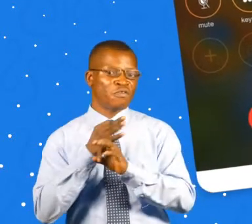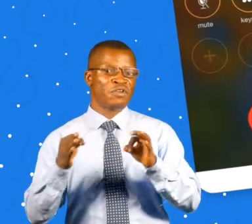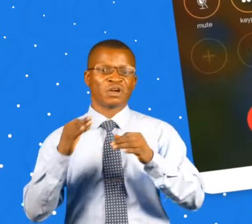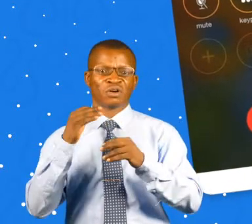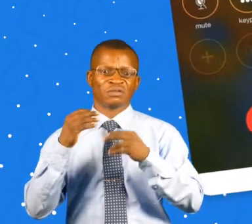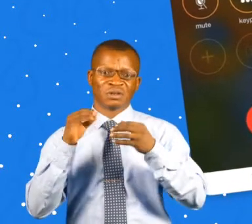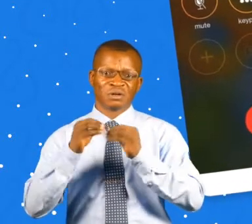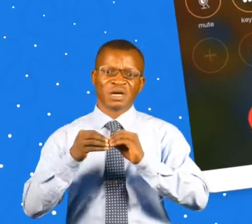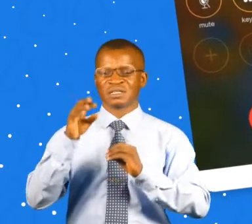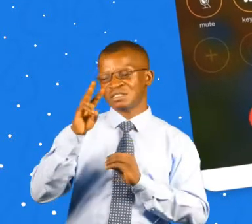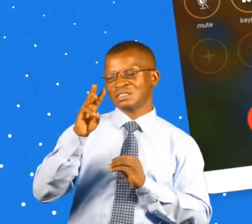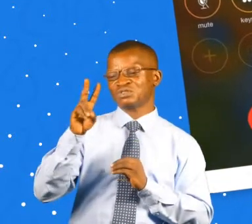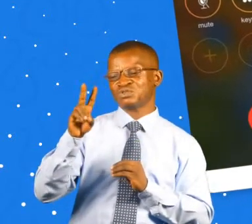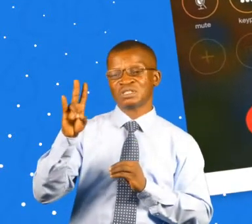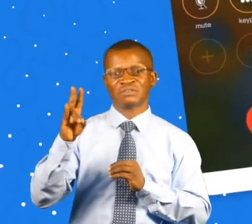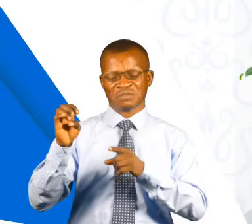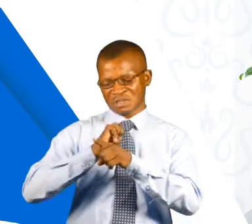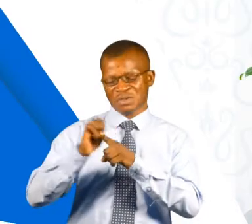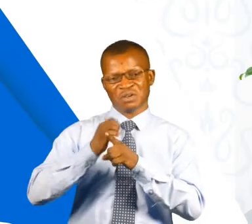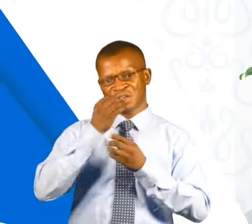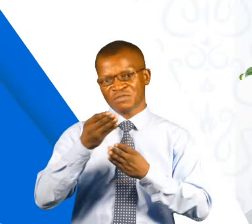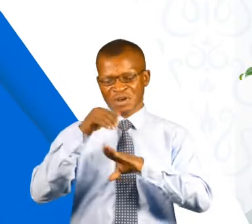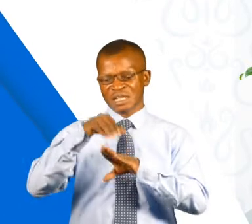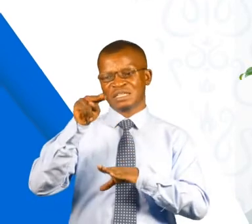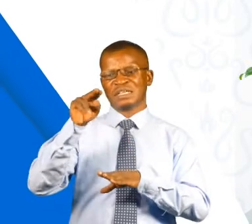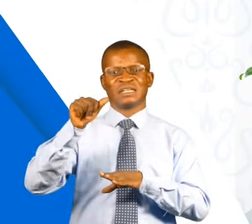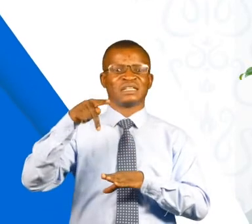000203 or the short code 627 or email us